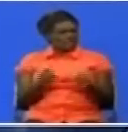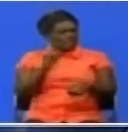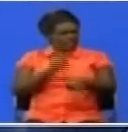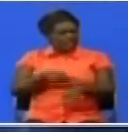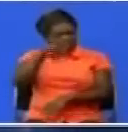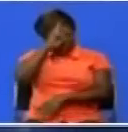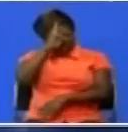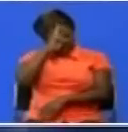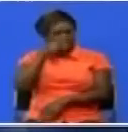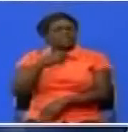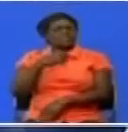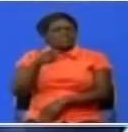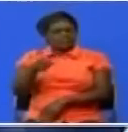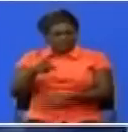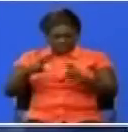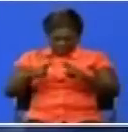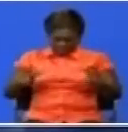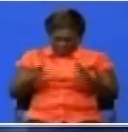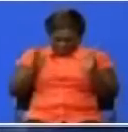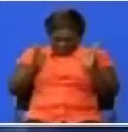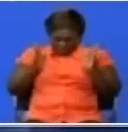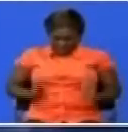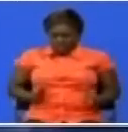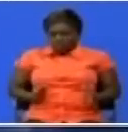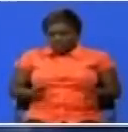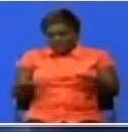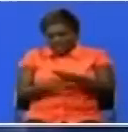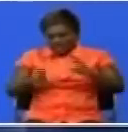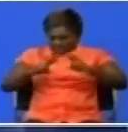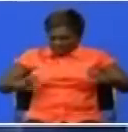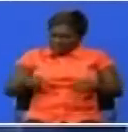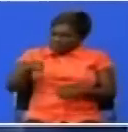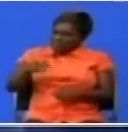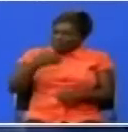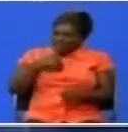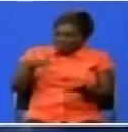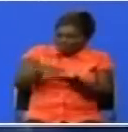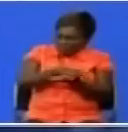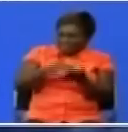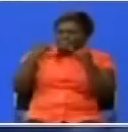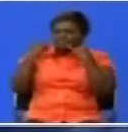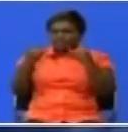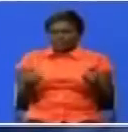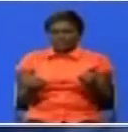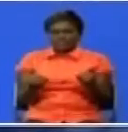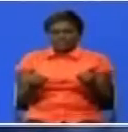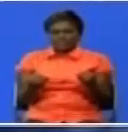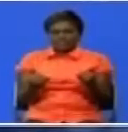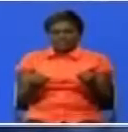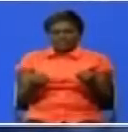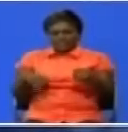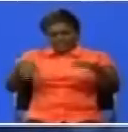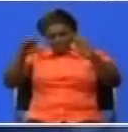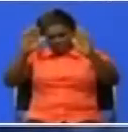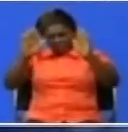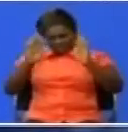require you to appear as a person under investigation, there should be some preliminary investigations. Annoyance is very relative.